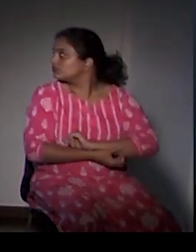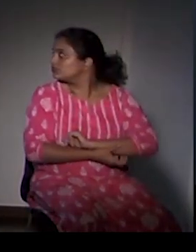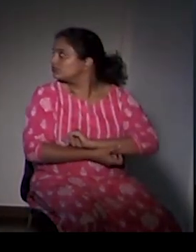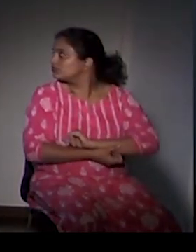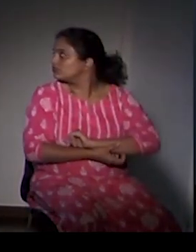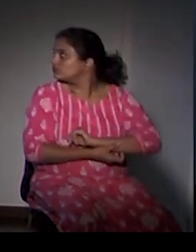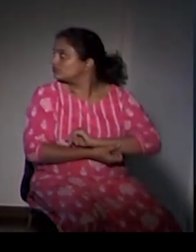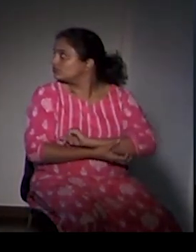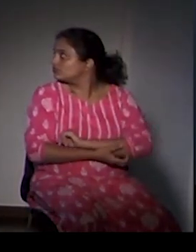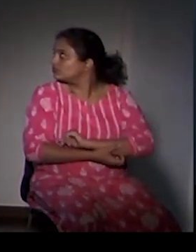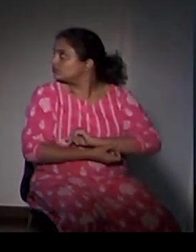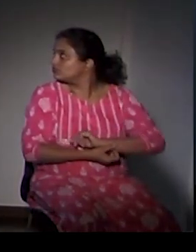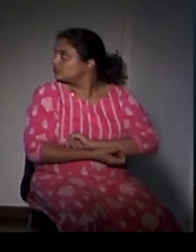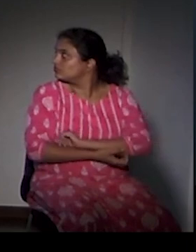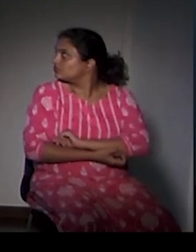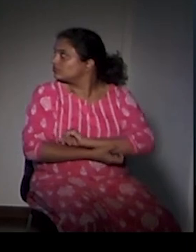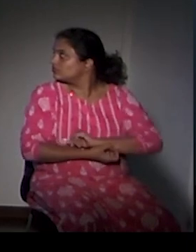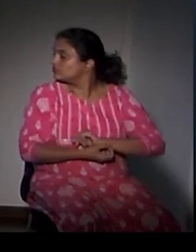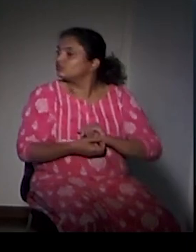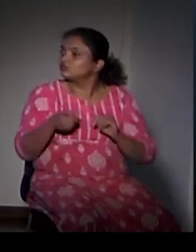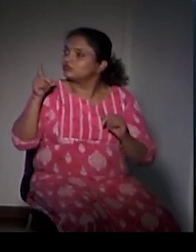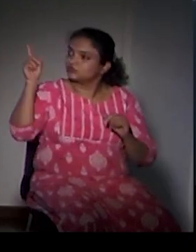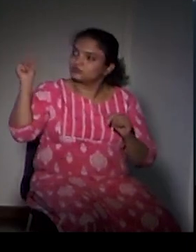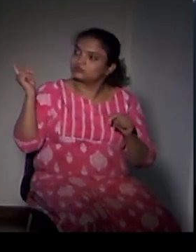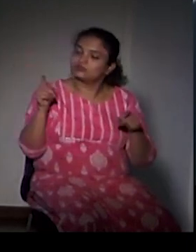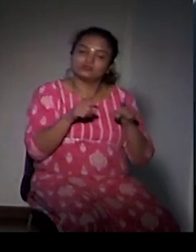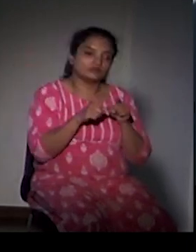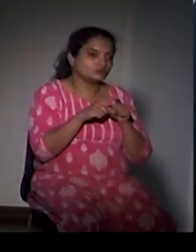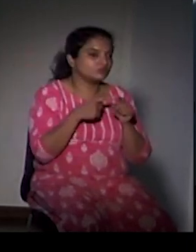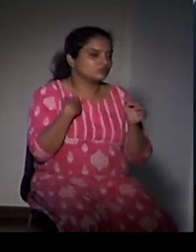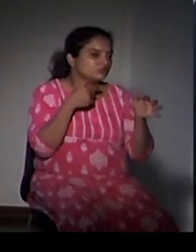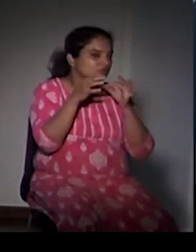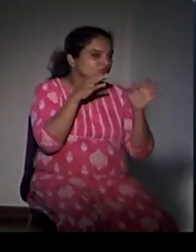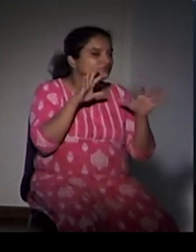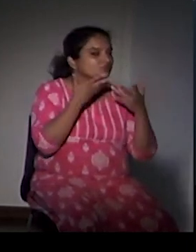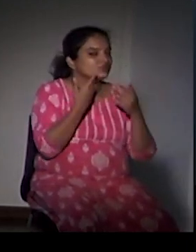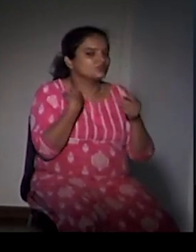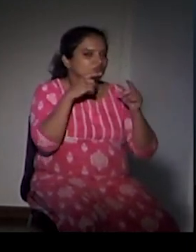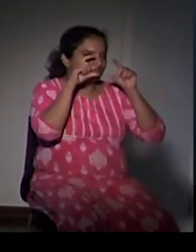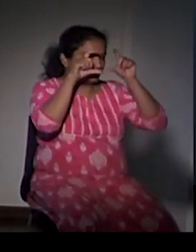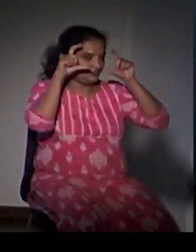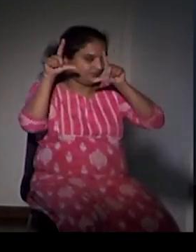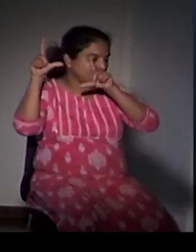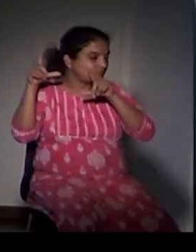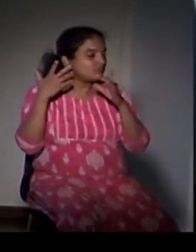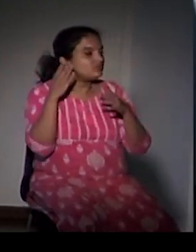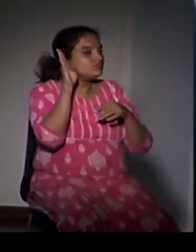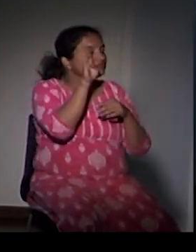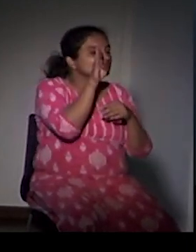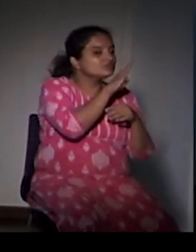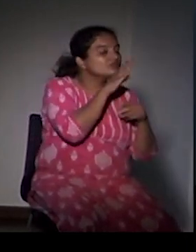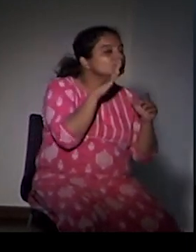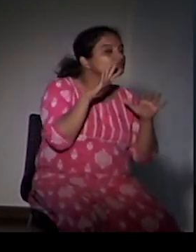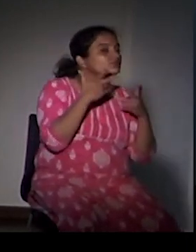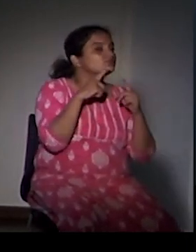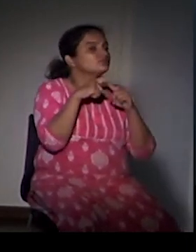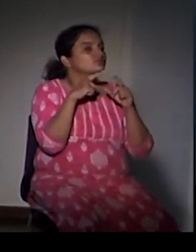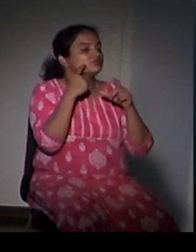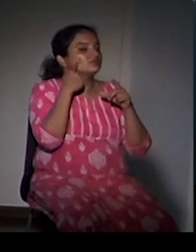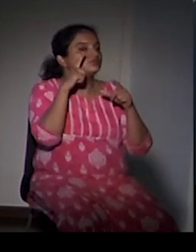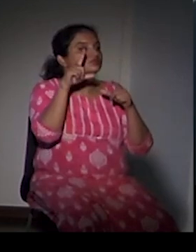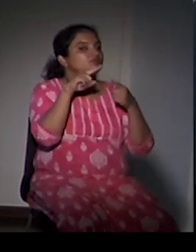So I want to just focus a little bit more now on how tiles are used in architecture. And as I said at the